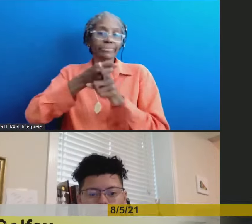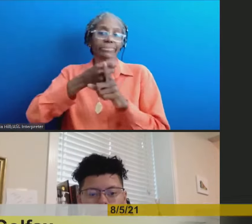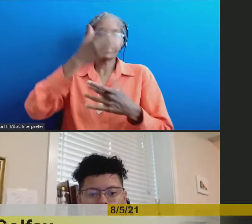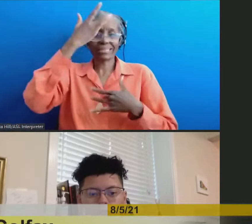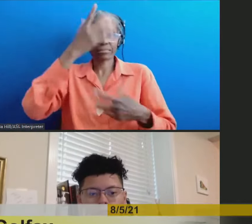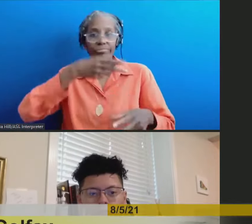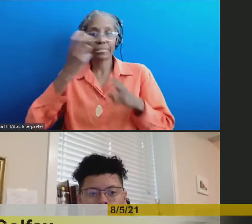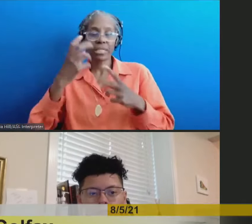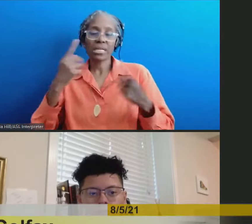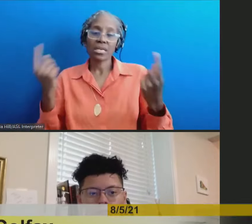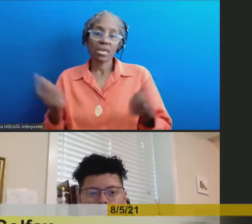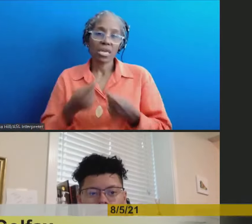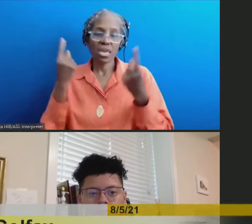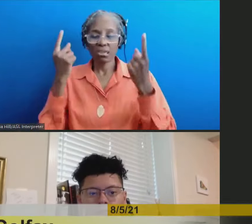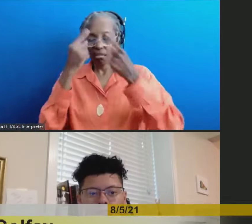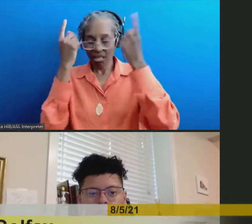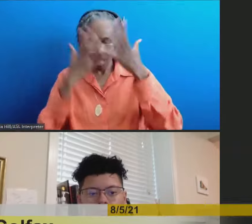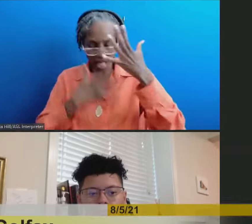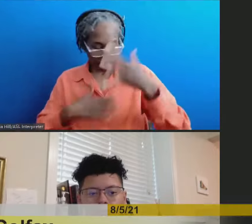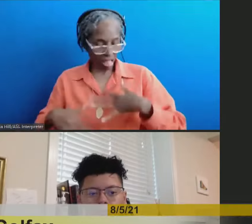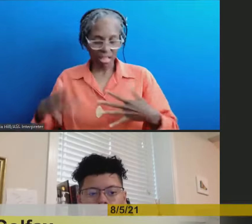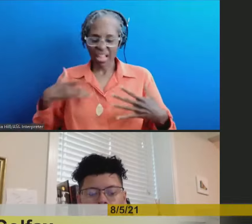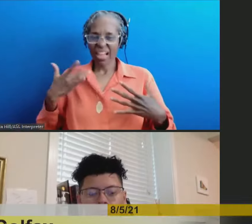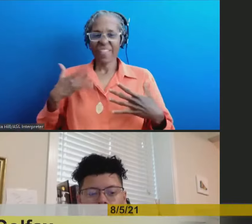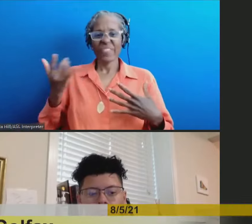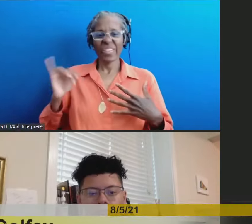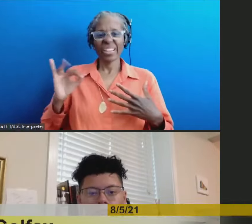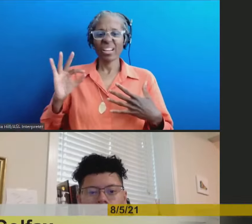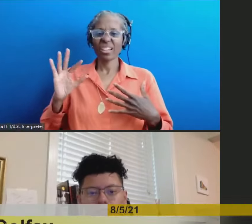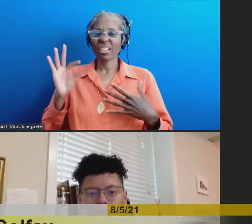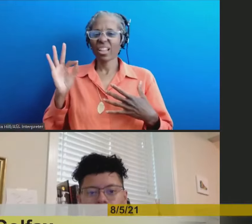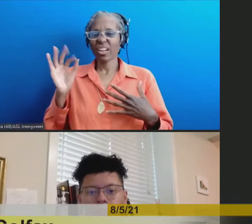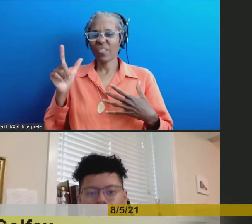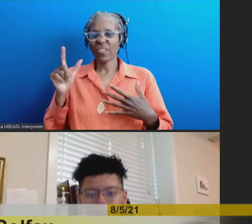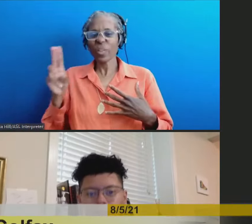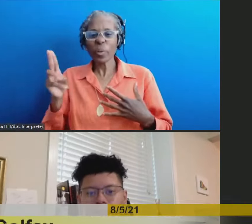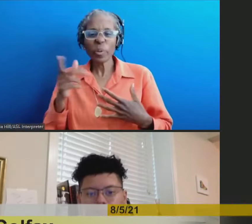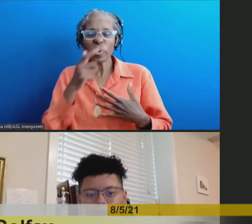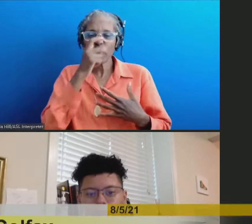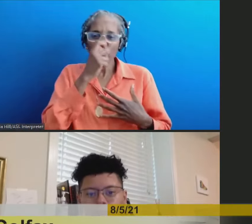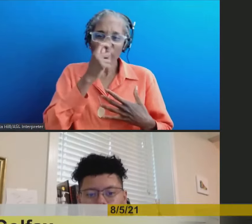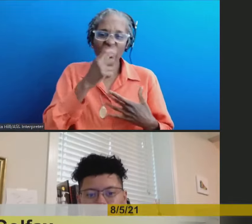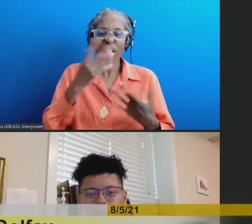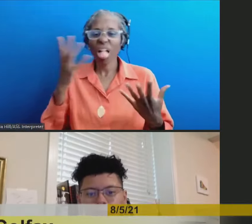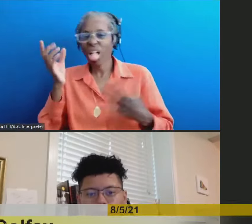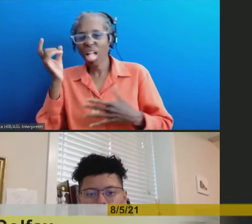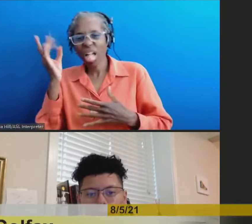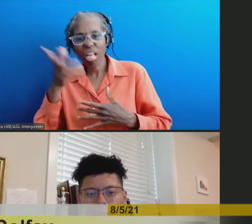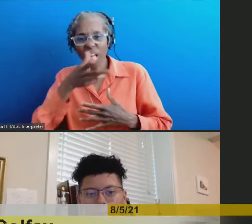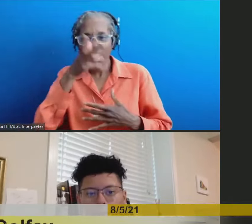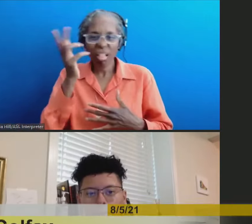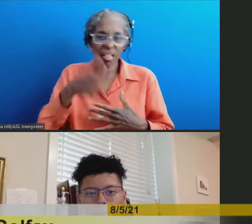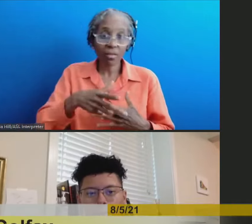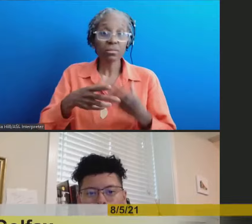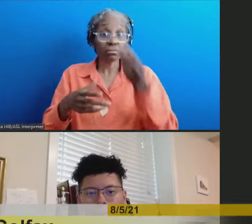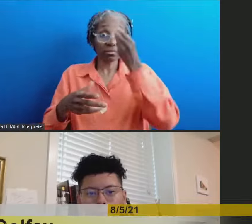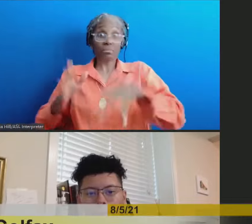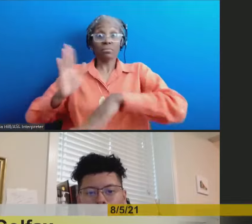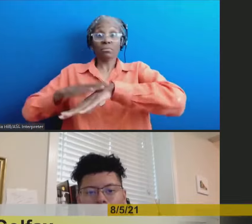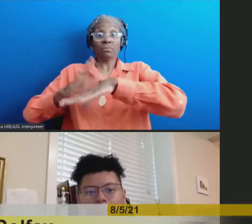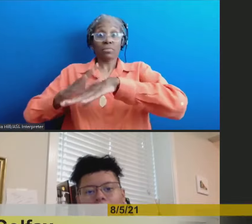You're achy, you feel like you have a mild case of the flu or a bad cold. I want to acknowledge that because it's